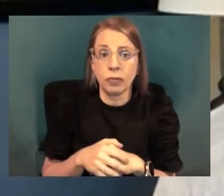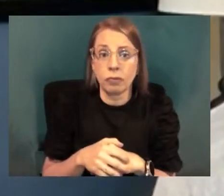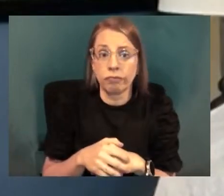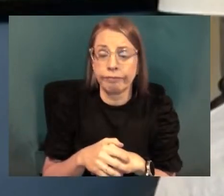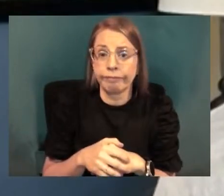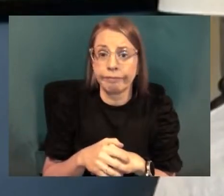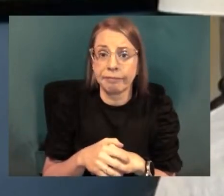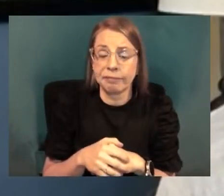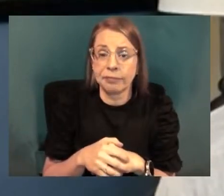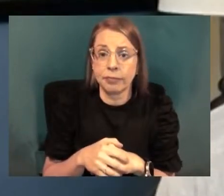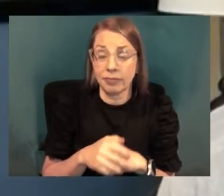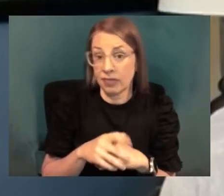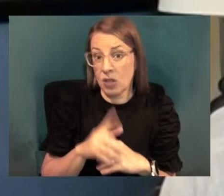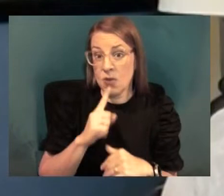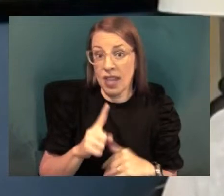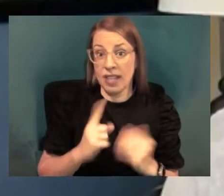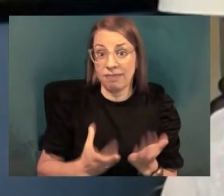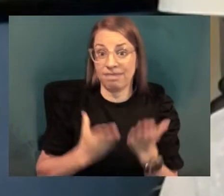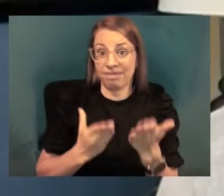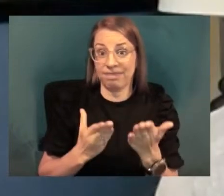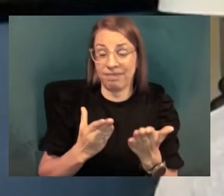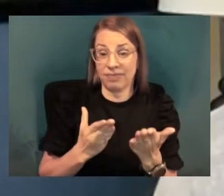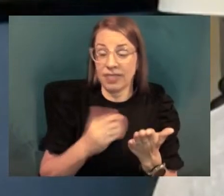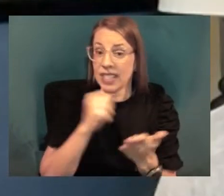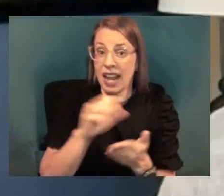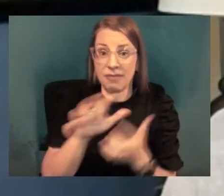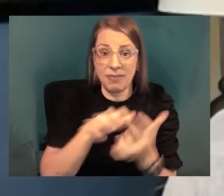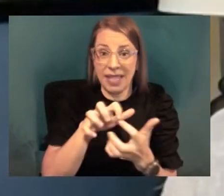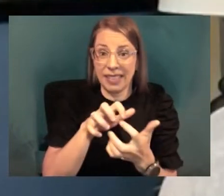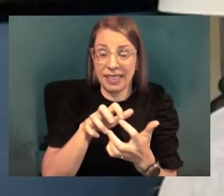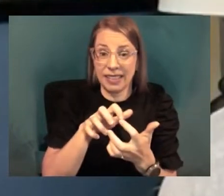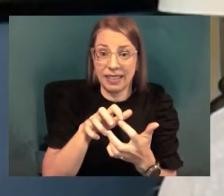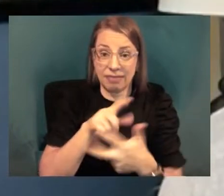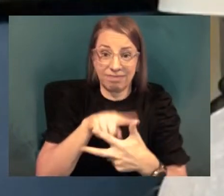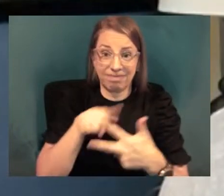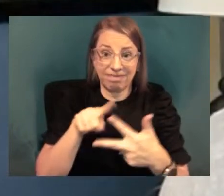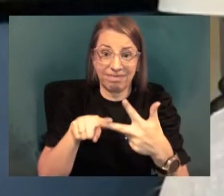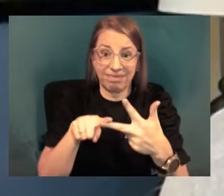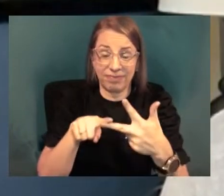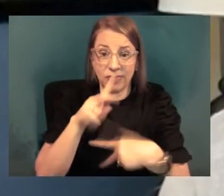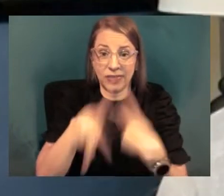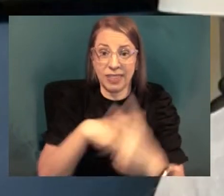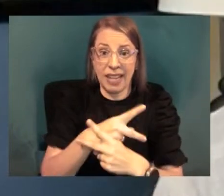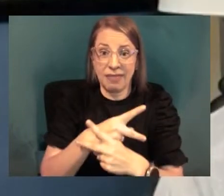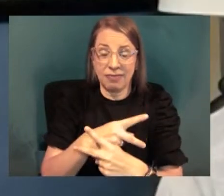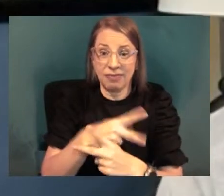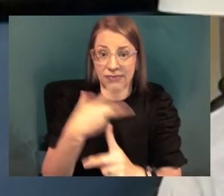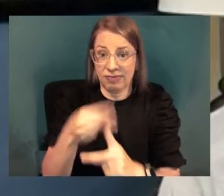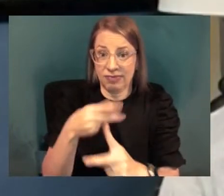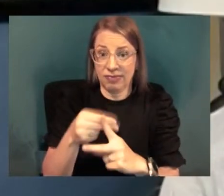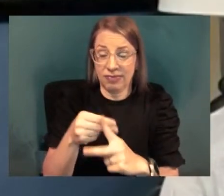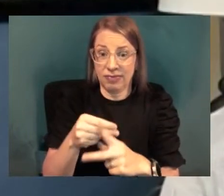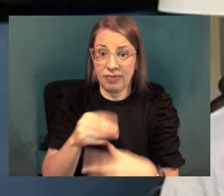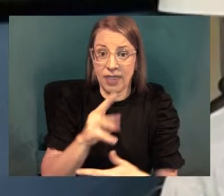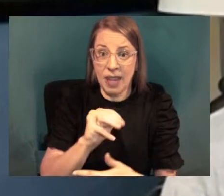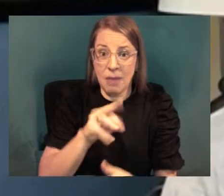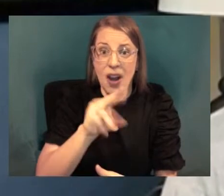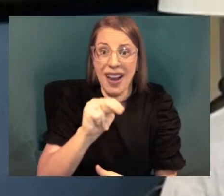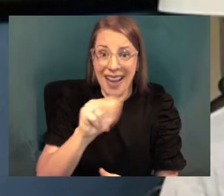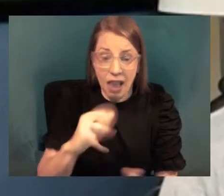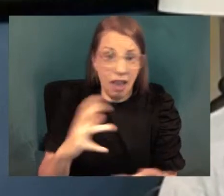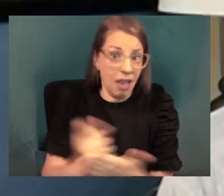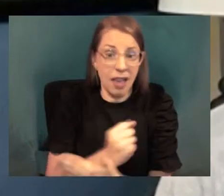not to mix dosing or get mRNA vaccines after you had Johnson &